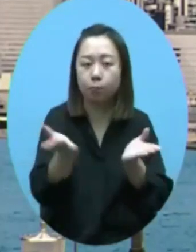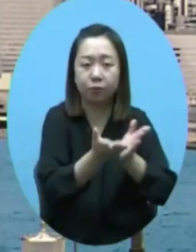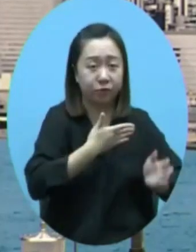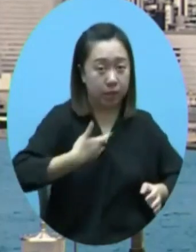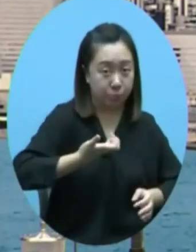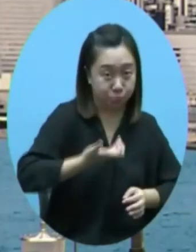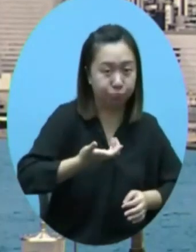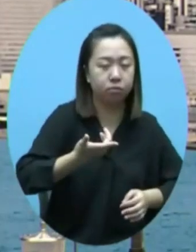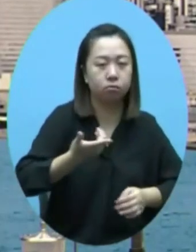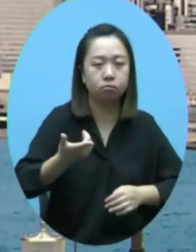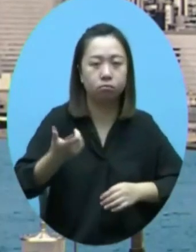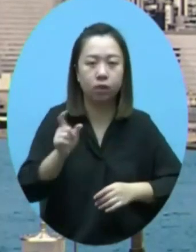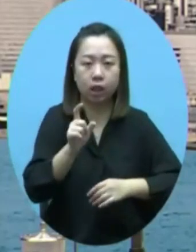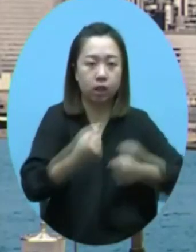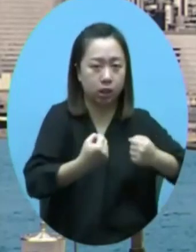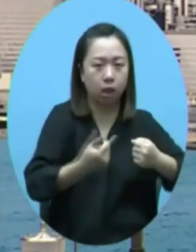And